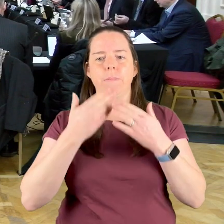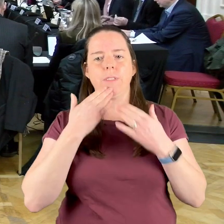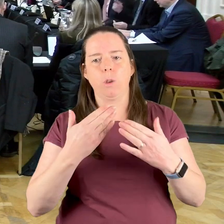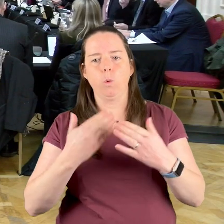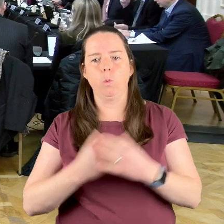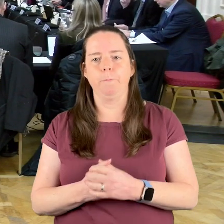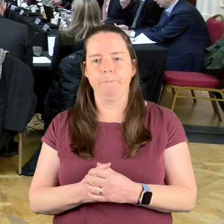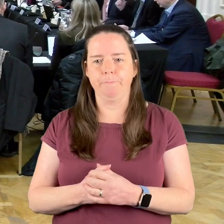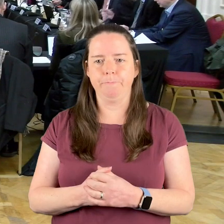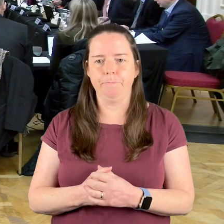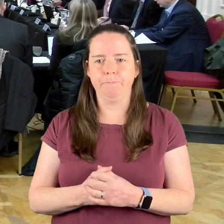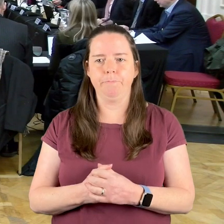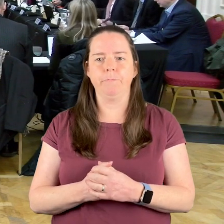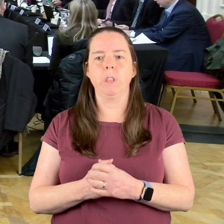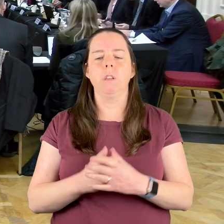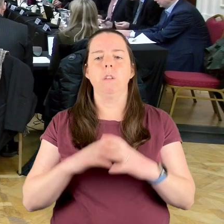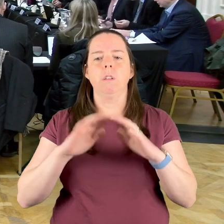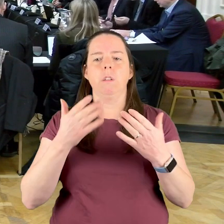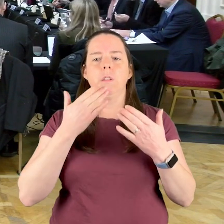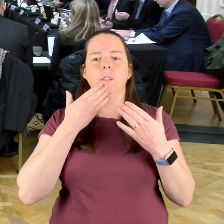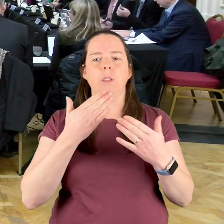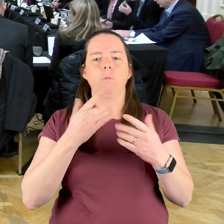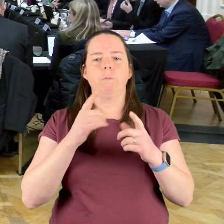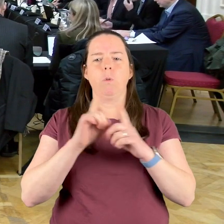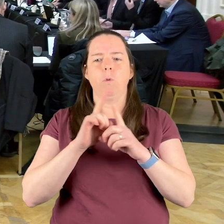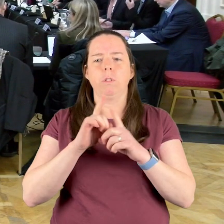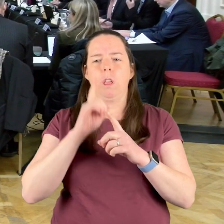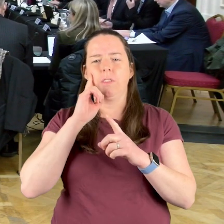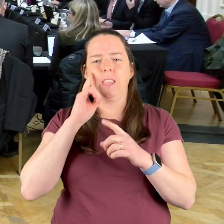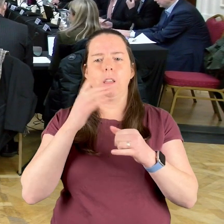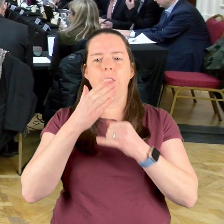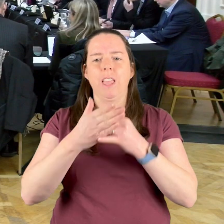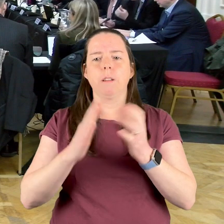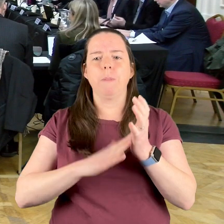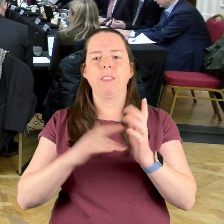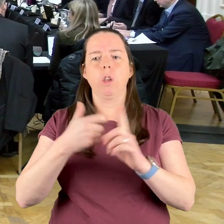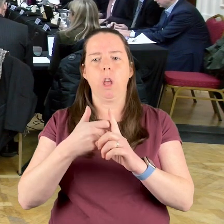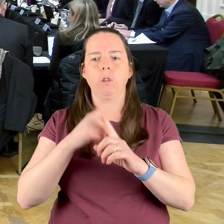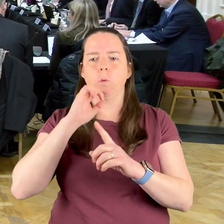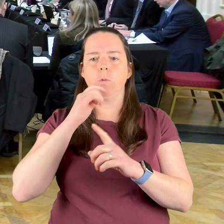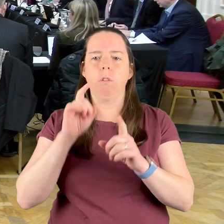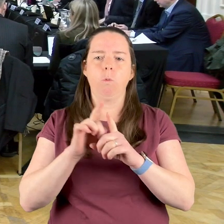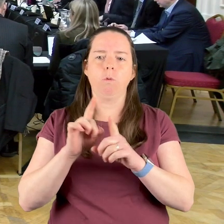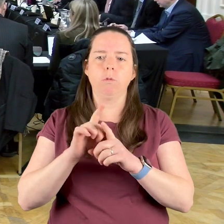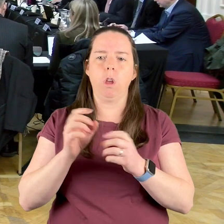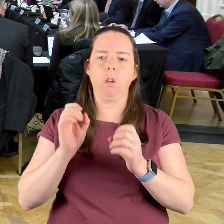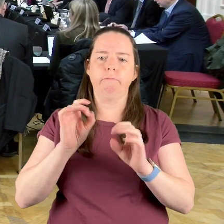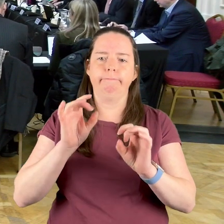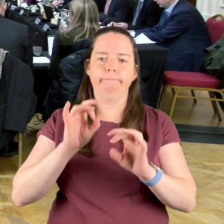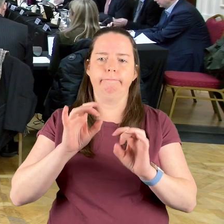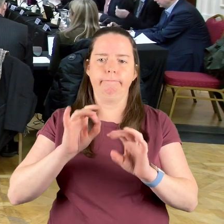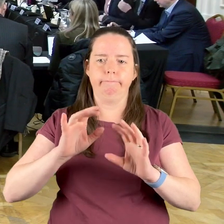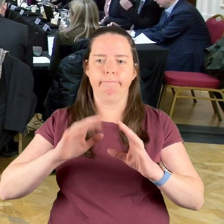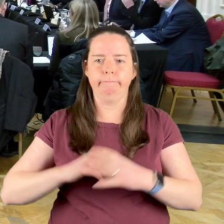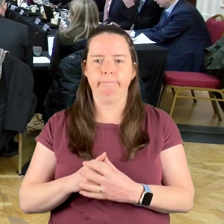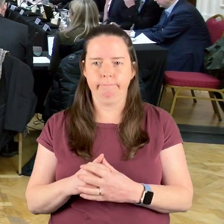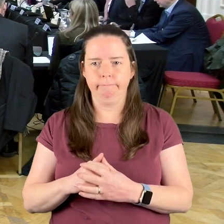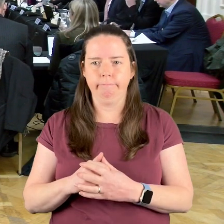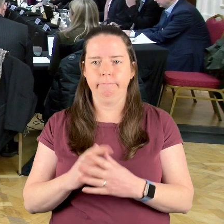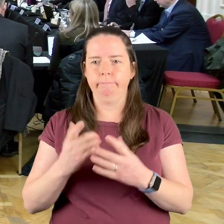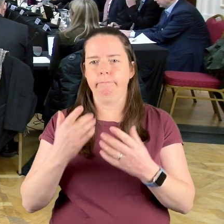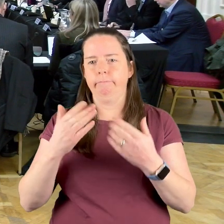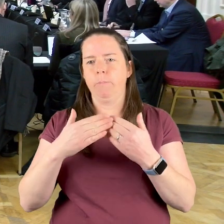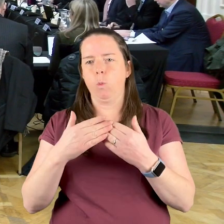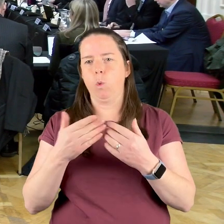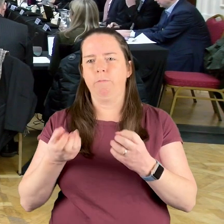Yes, thank you very much, Ruth. Thank you for that. And I think at the end, Matthew Kershaw will also join and give a bit more flavour